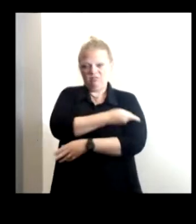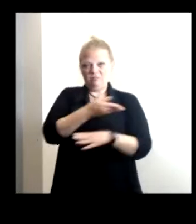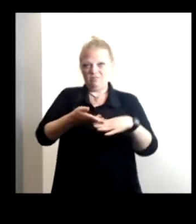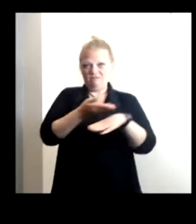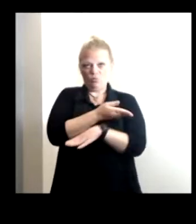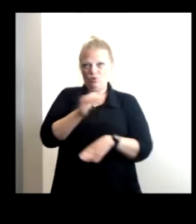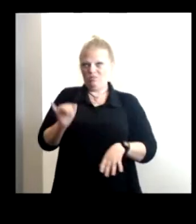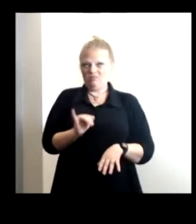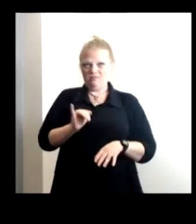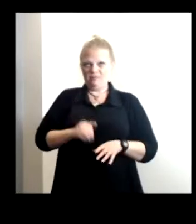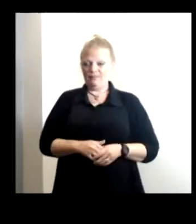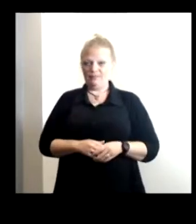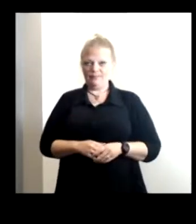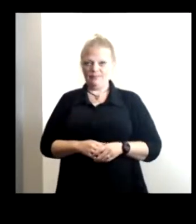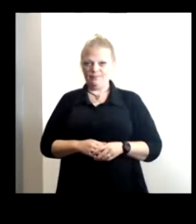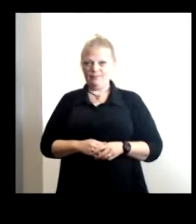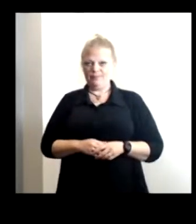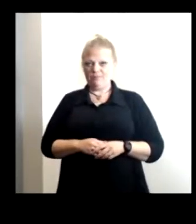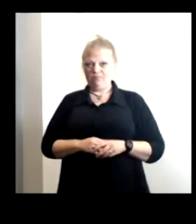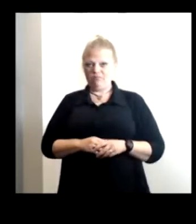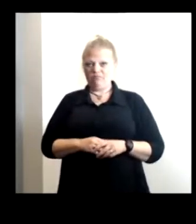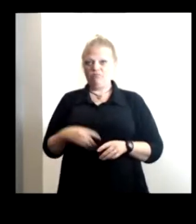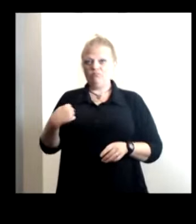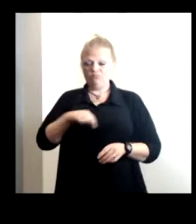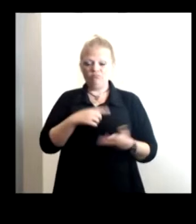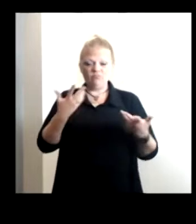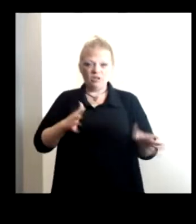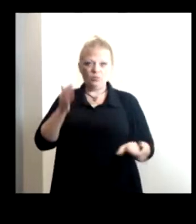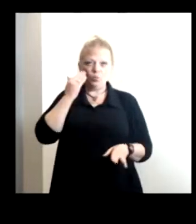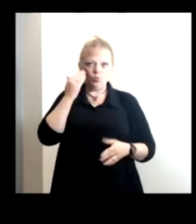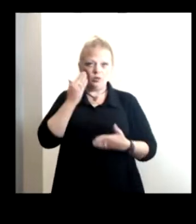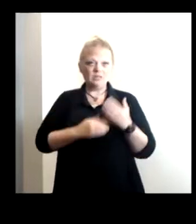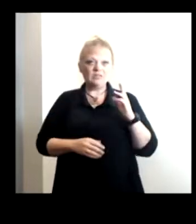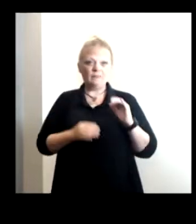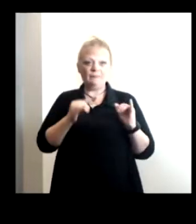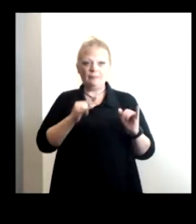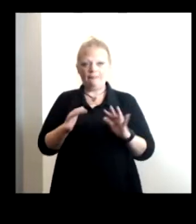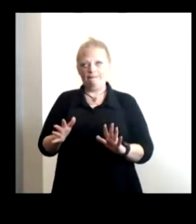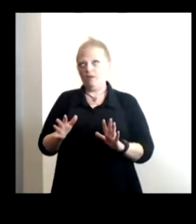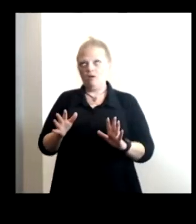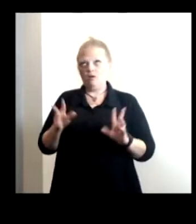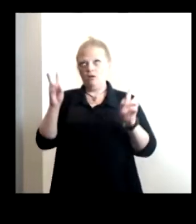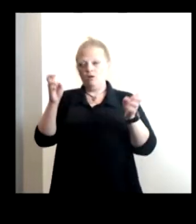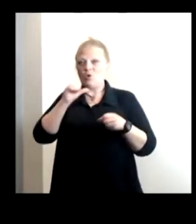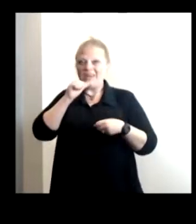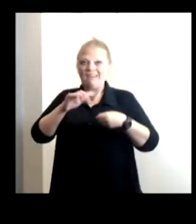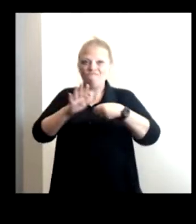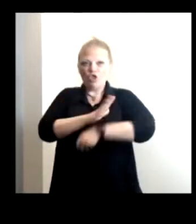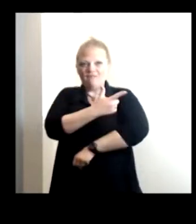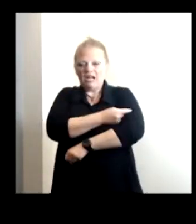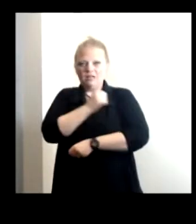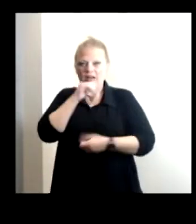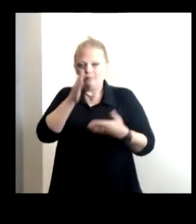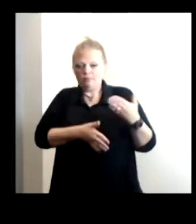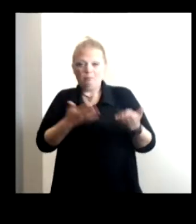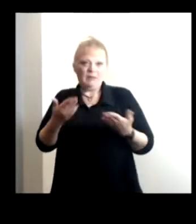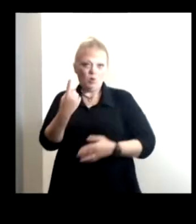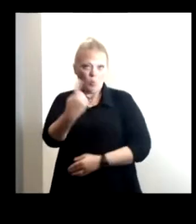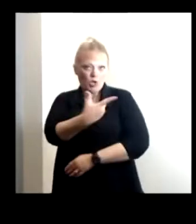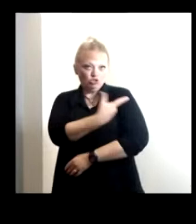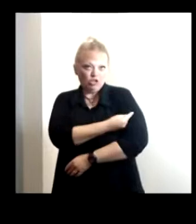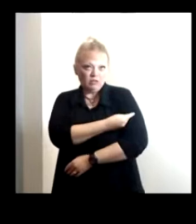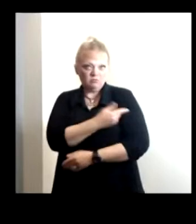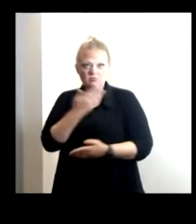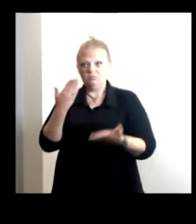infection. We are aware that some individuals, when we say not fully vaccinated, they may have had 1 shot,